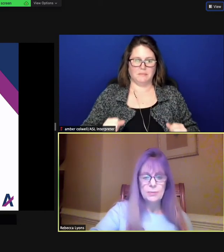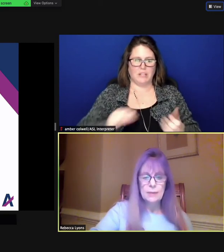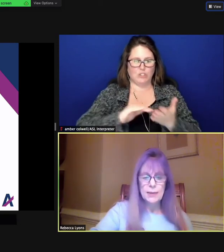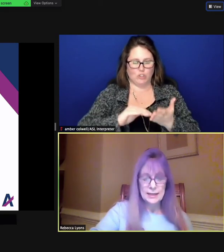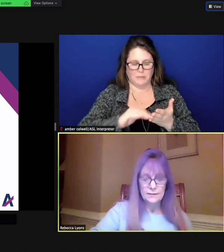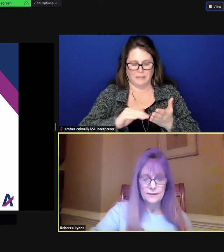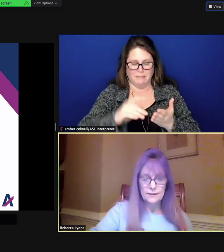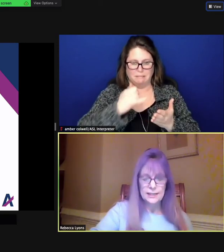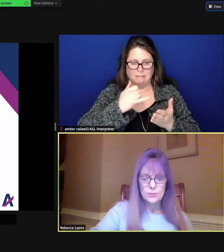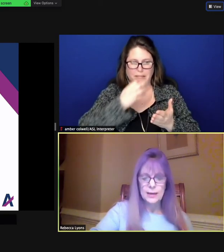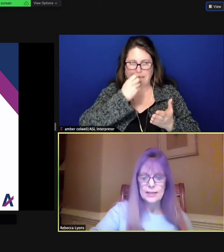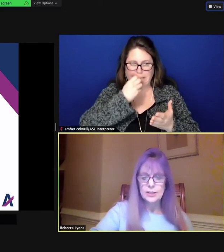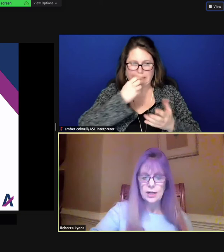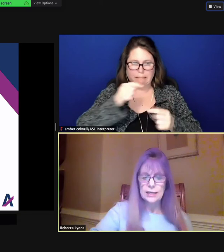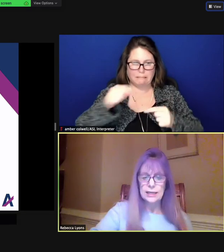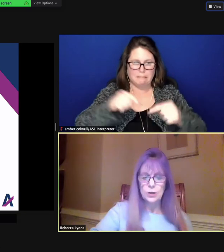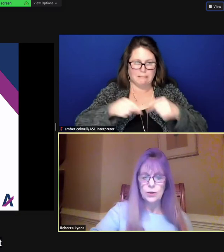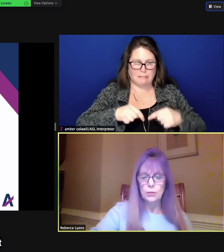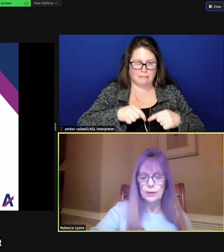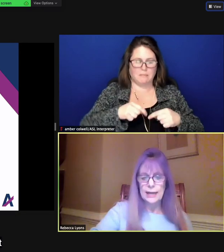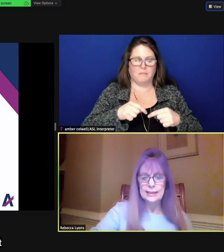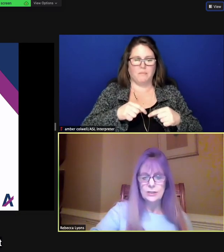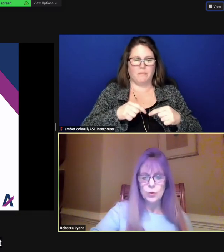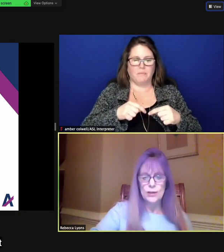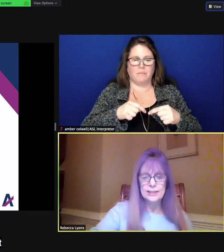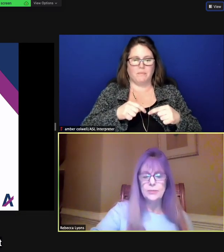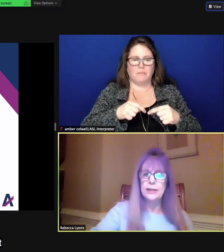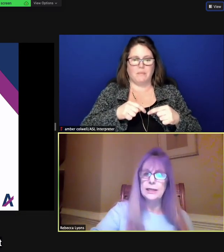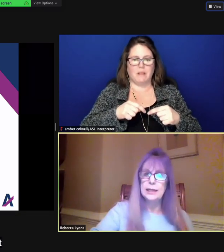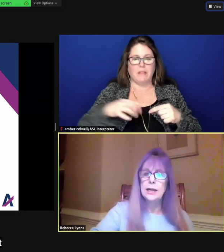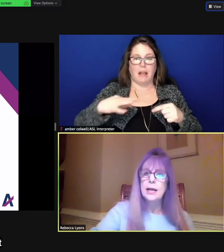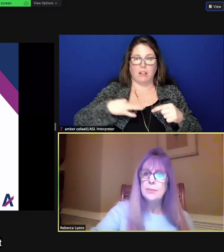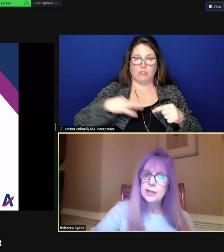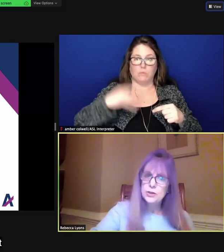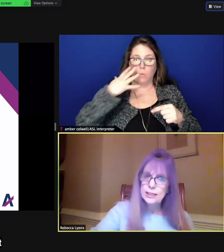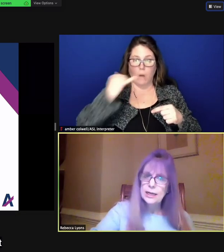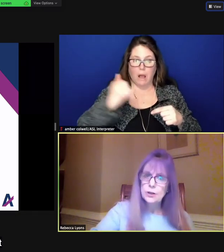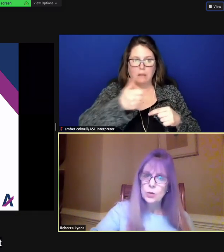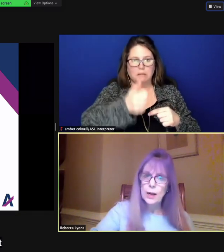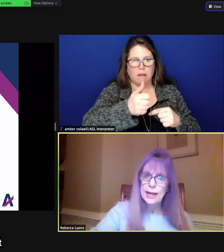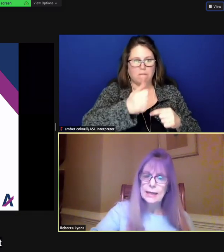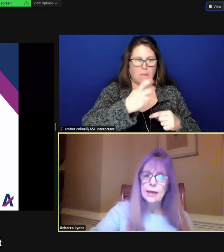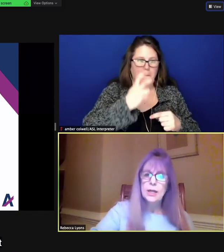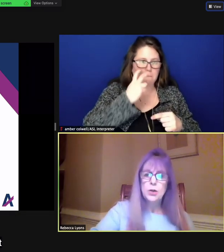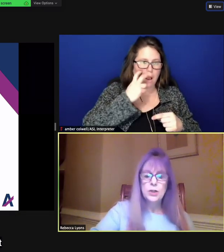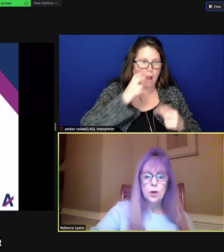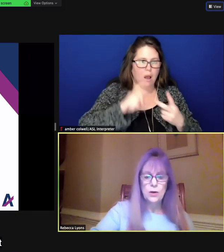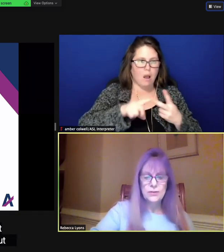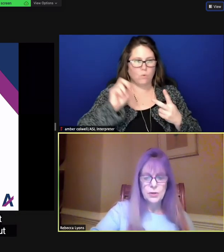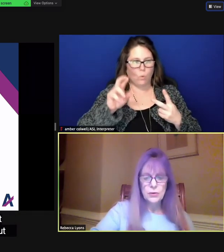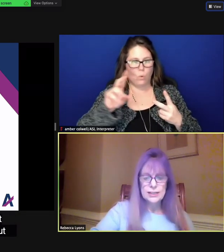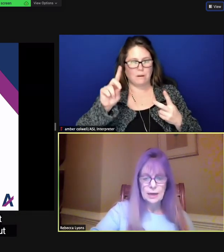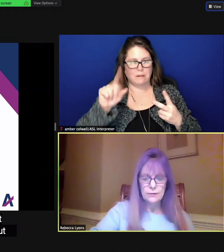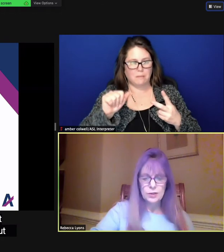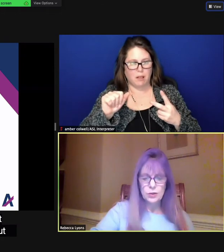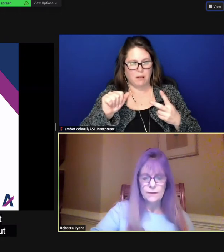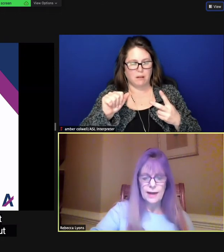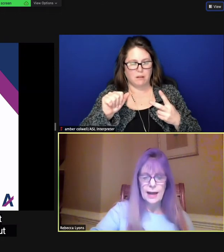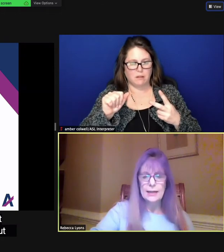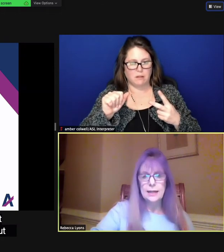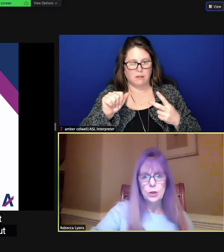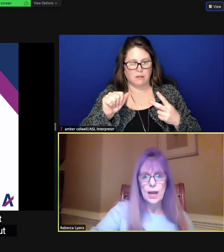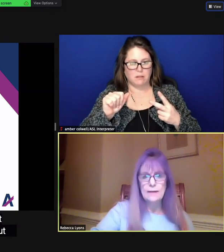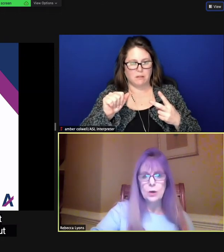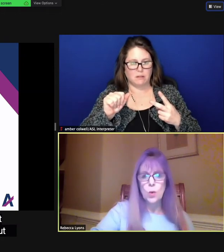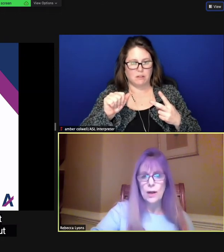these benefits based on either their blindness or disability. But there's another way. You can also